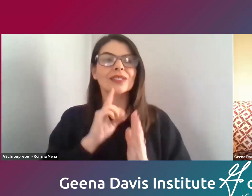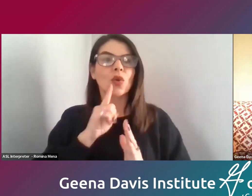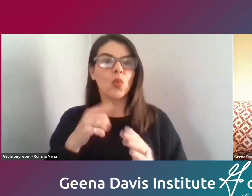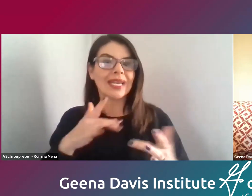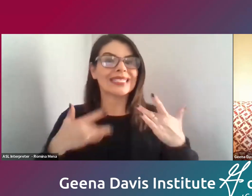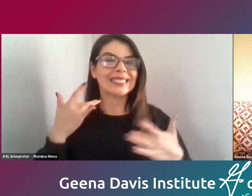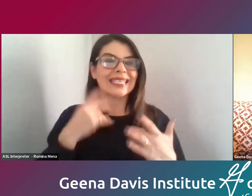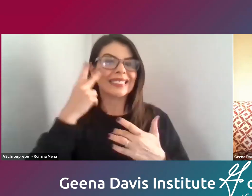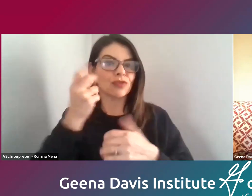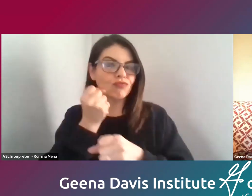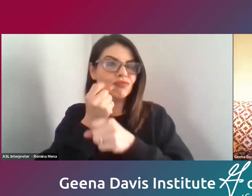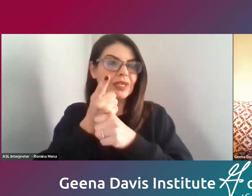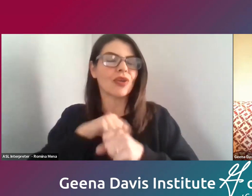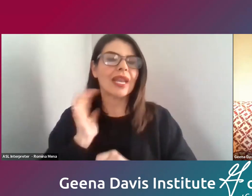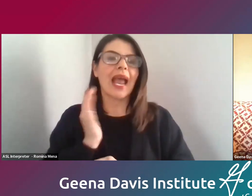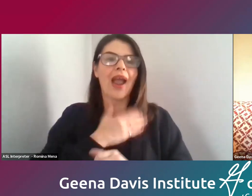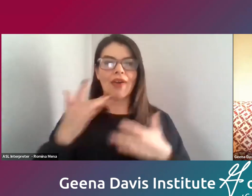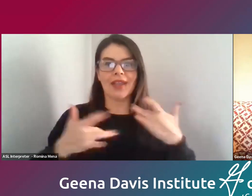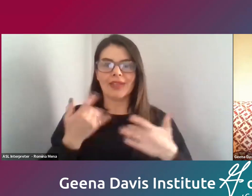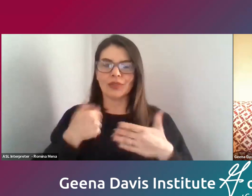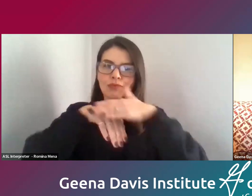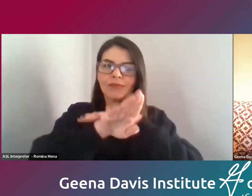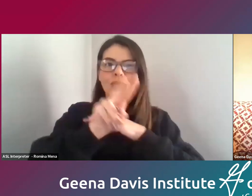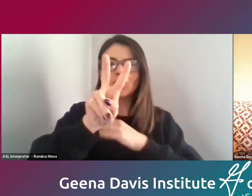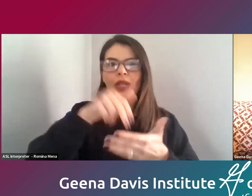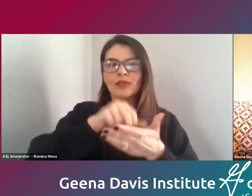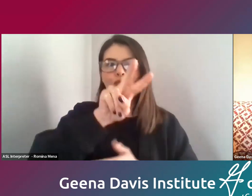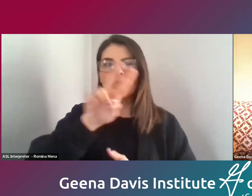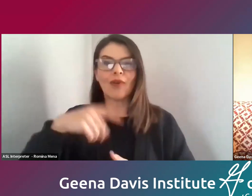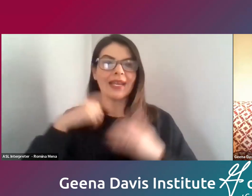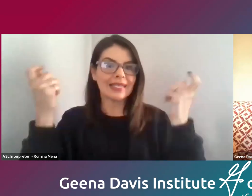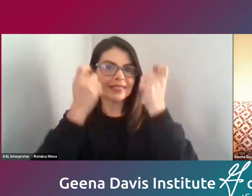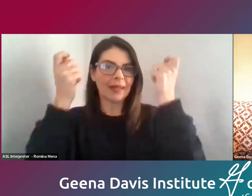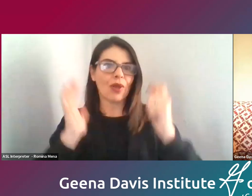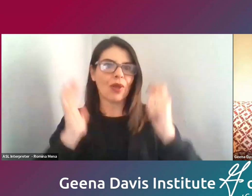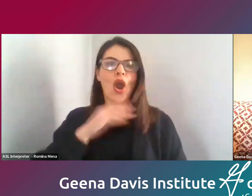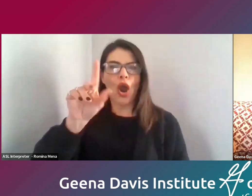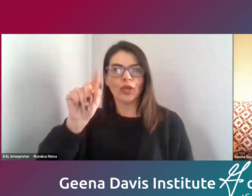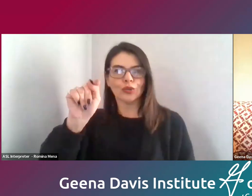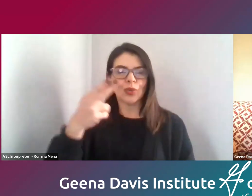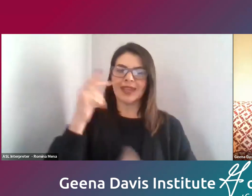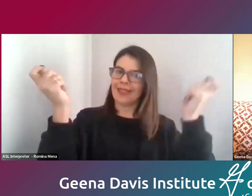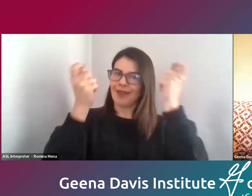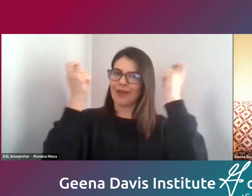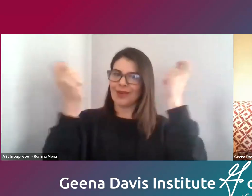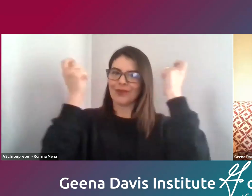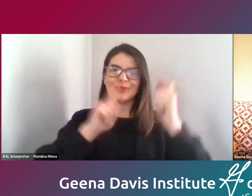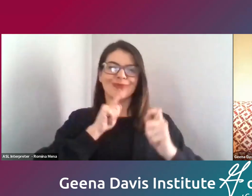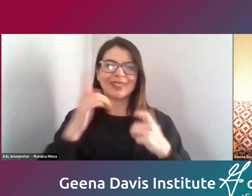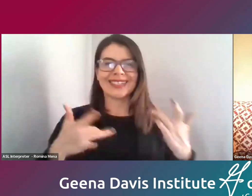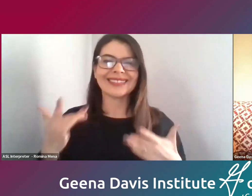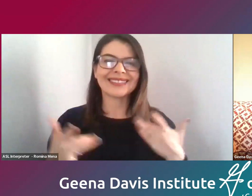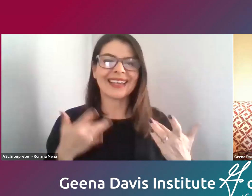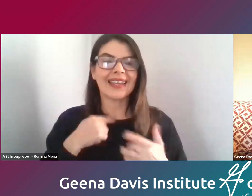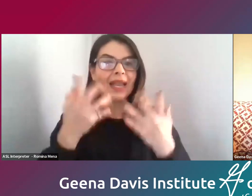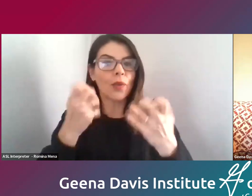year at our events as we enter 2024 and celebrate our 20th anniversary. Very exciting. I